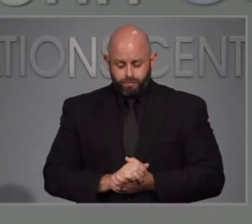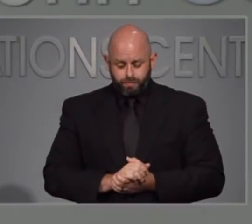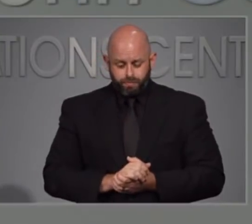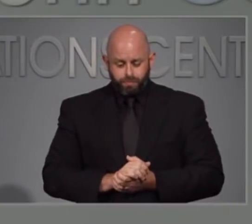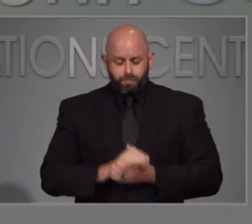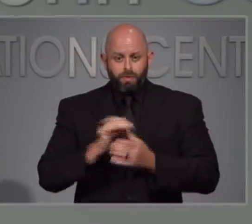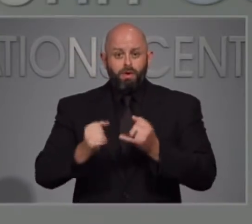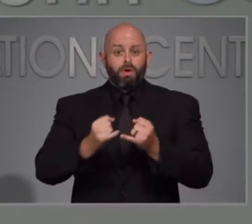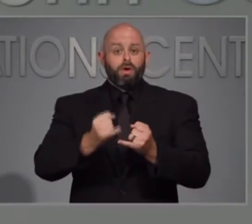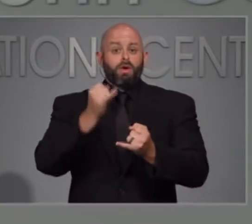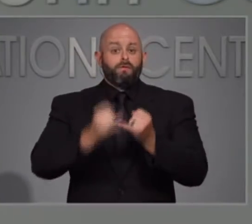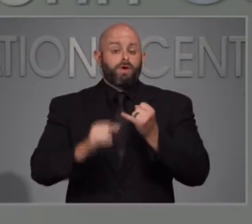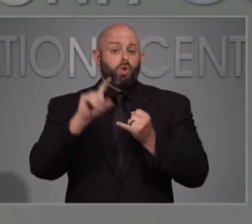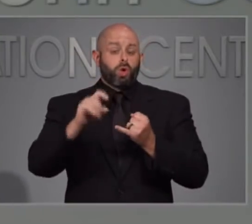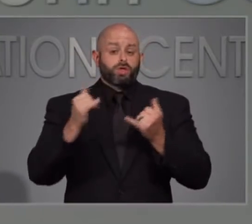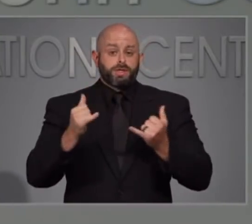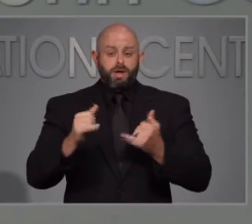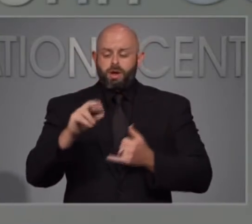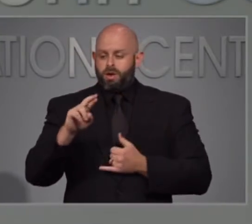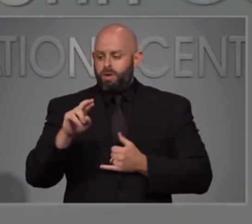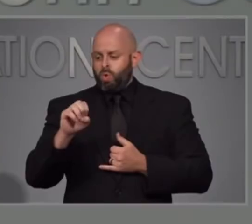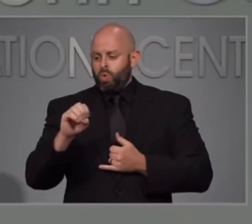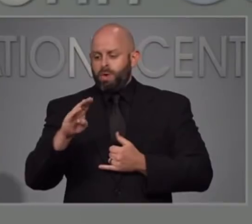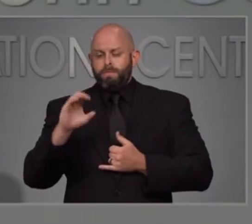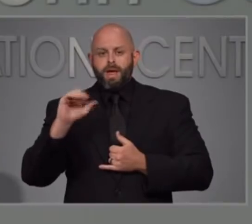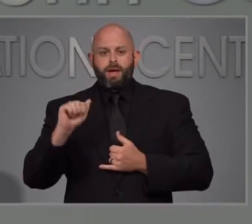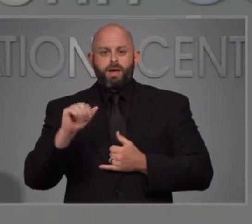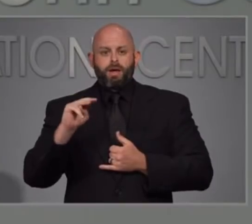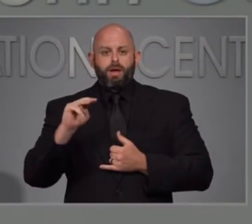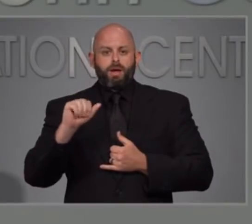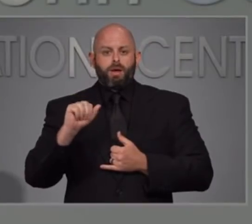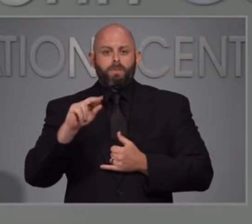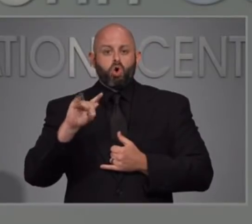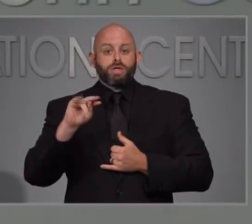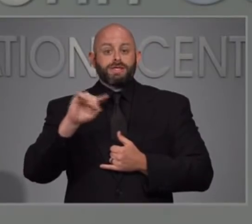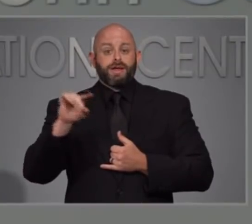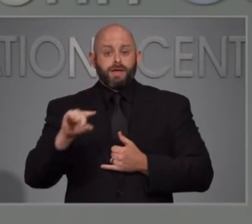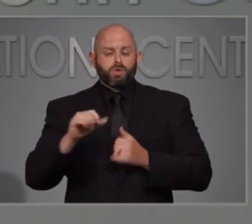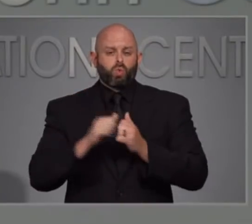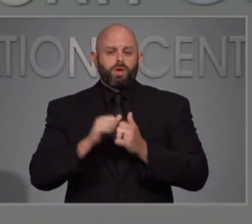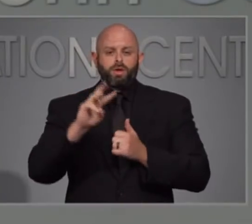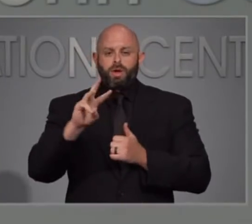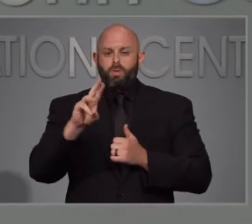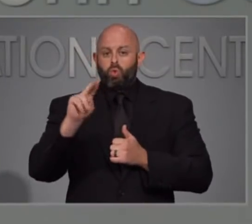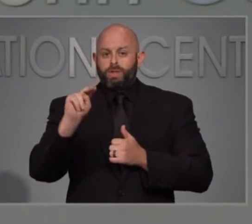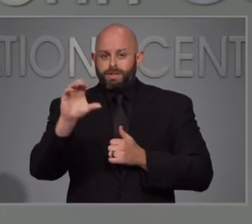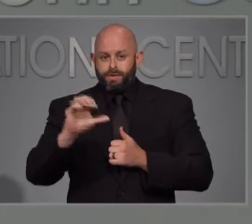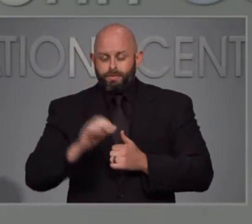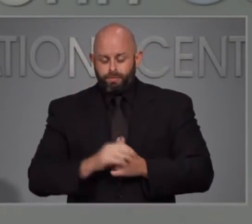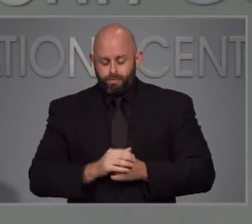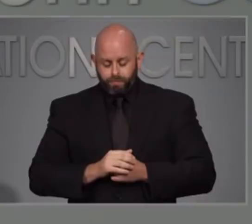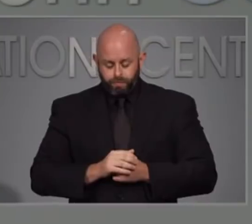Our final question today will be from Rebecca Martinez with WUNC.